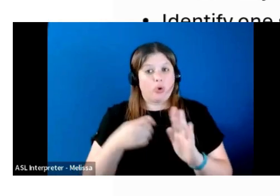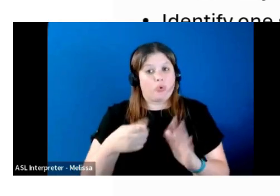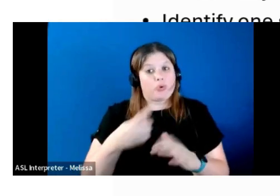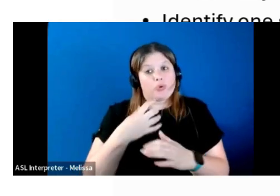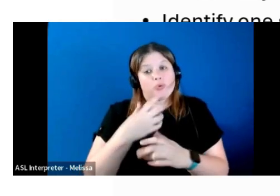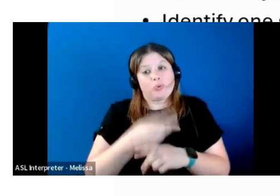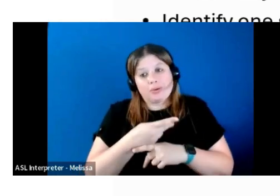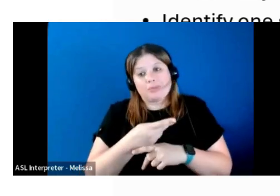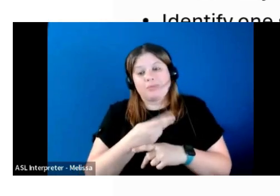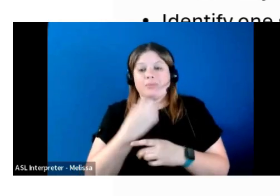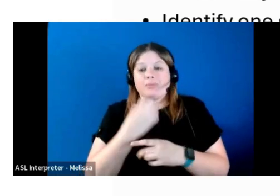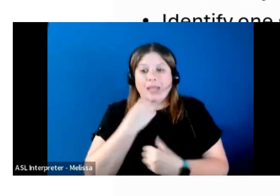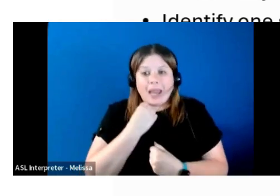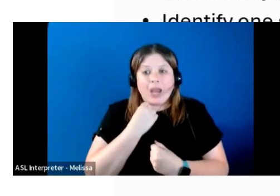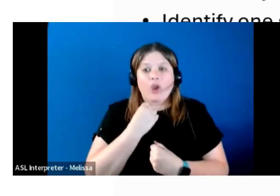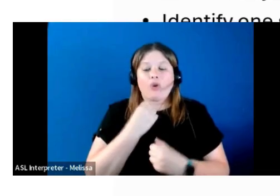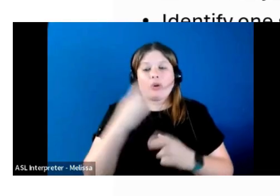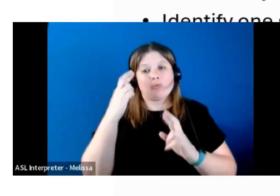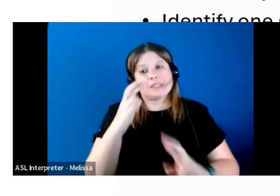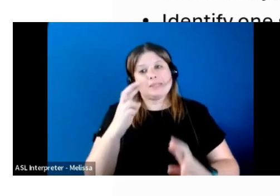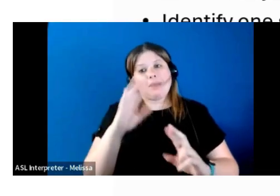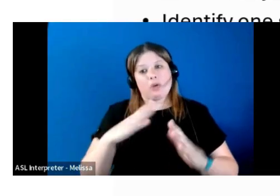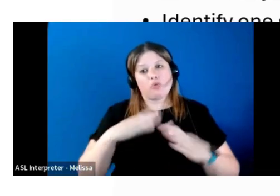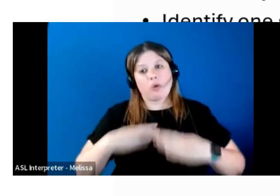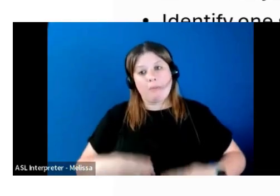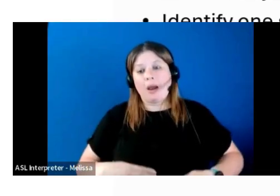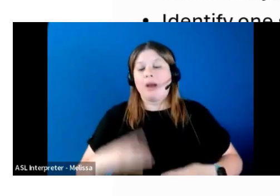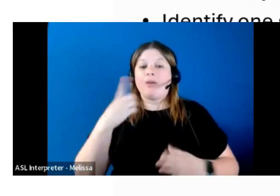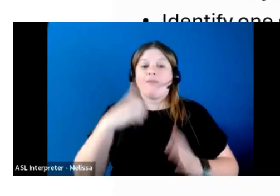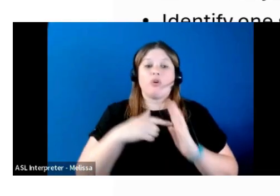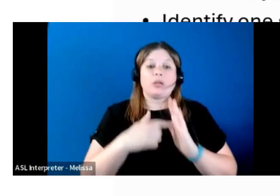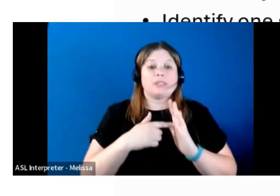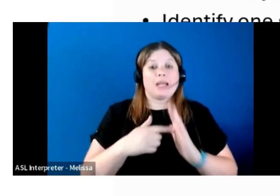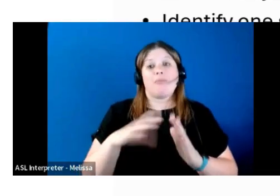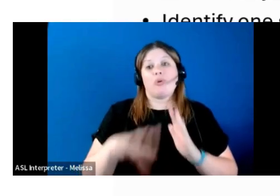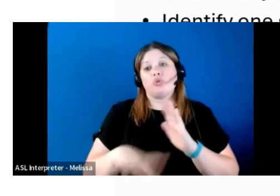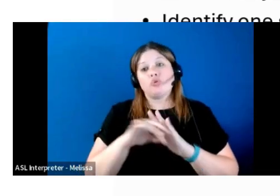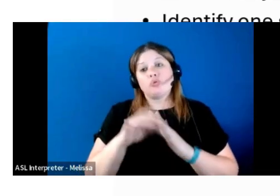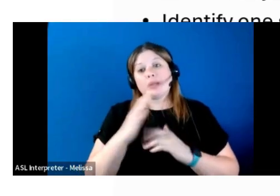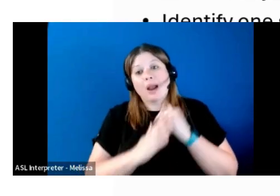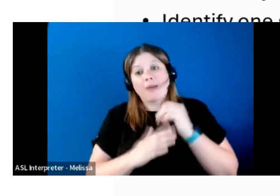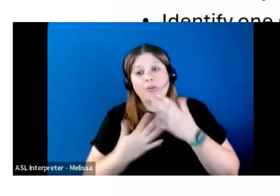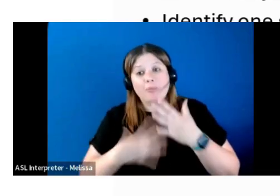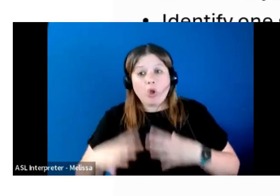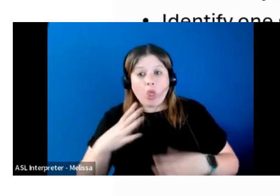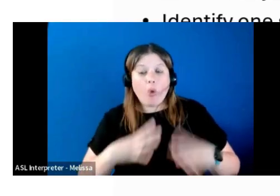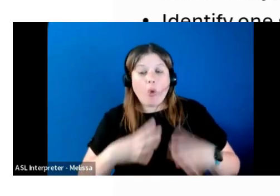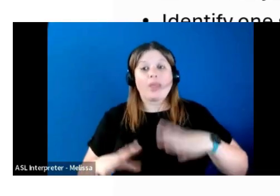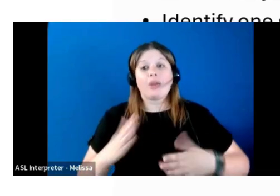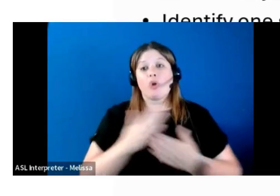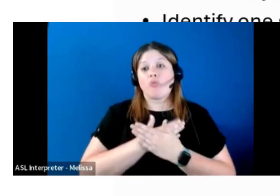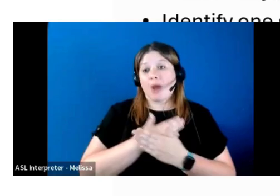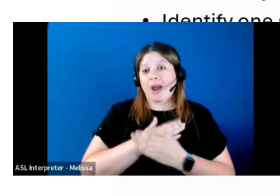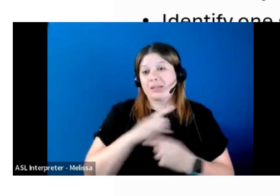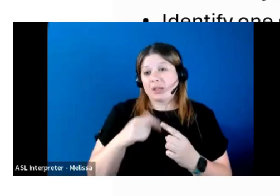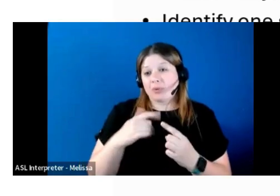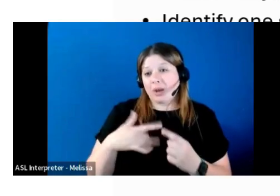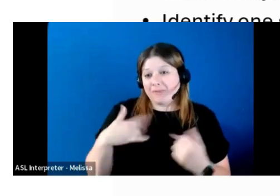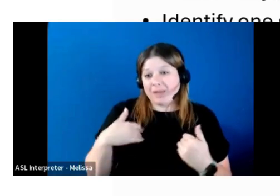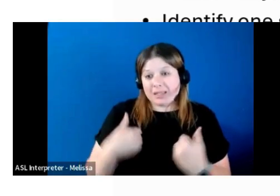week. For example, choosing comfortable clothing, resting when tired, applying lotion to a